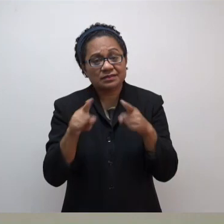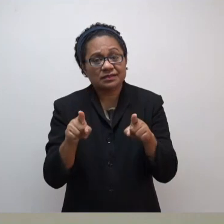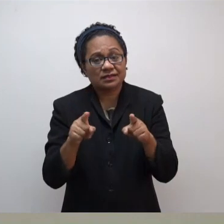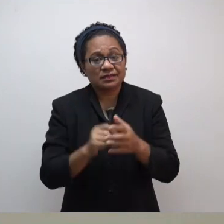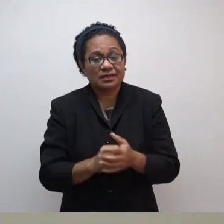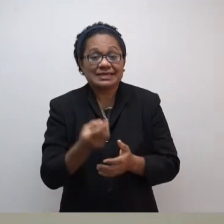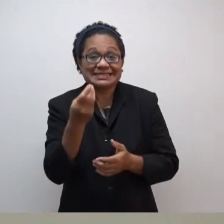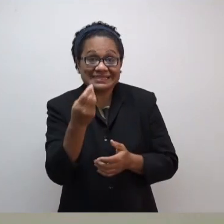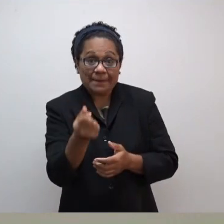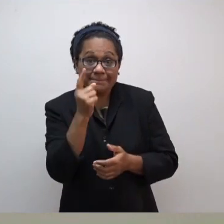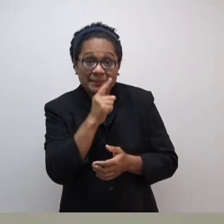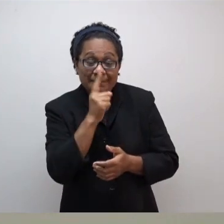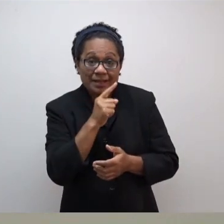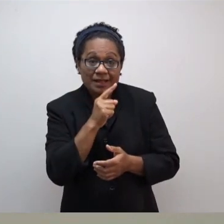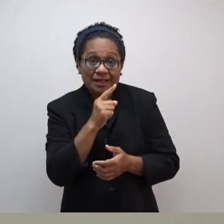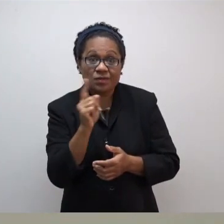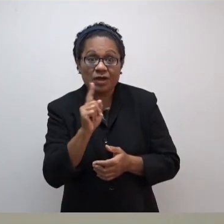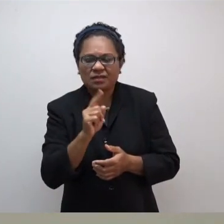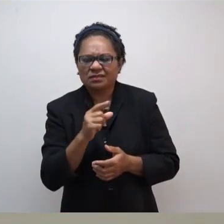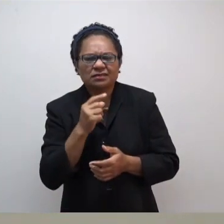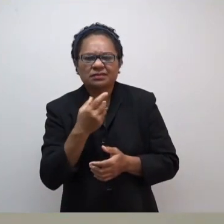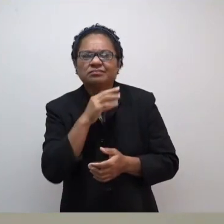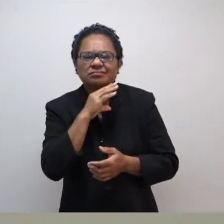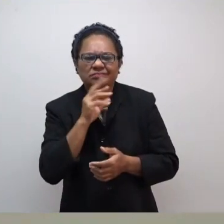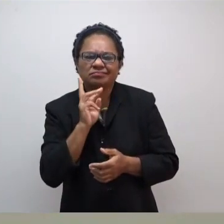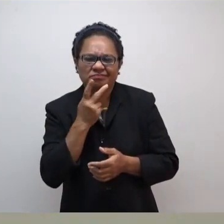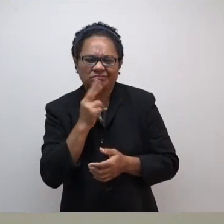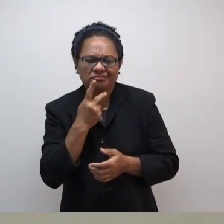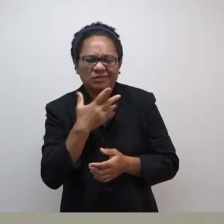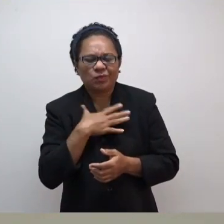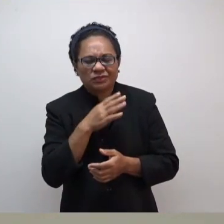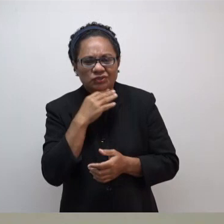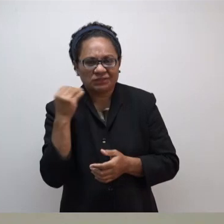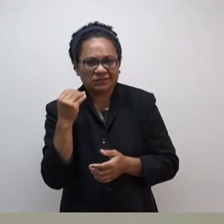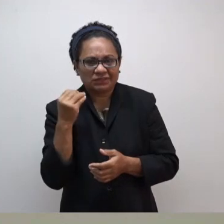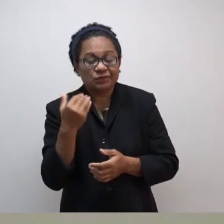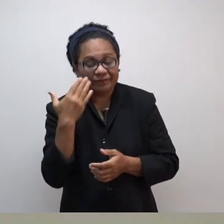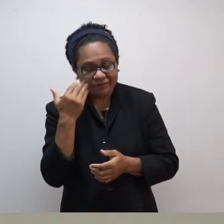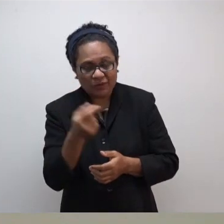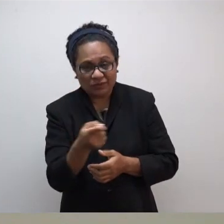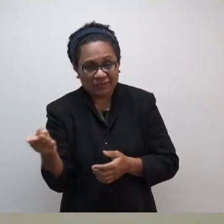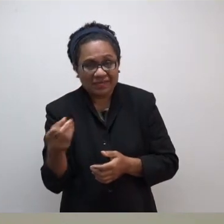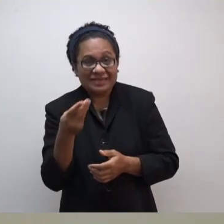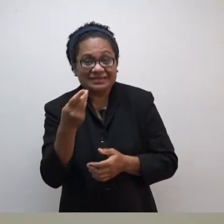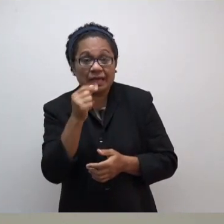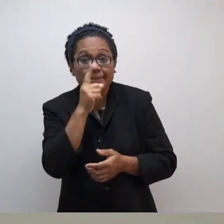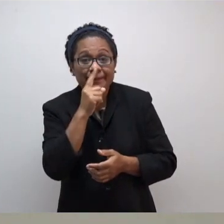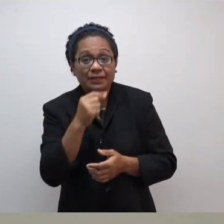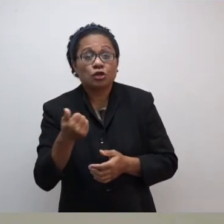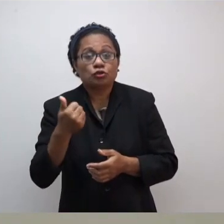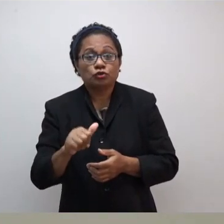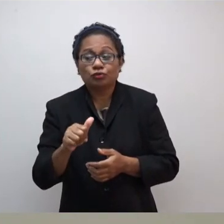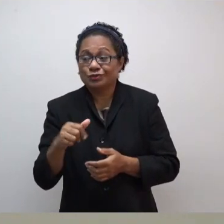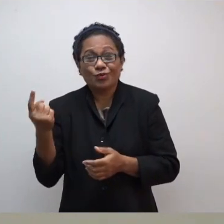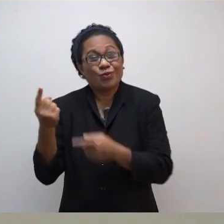there are some people who have been trying to bypass the system. We've discovered that there are some people who are using dead people's SIM